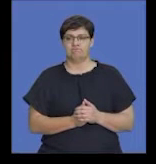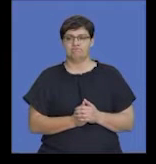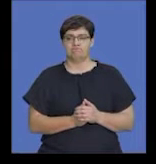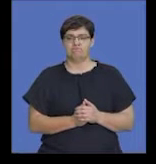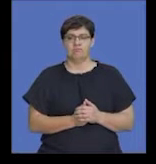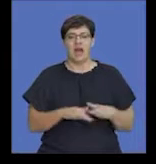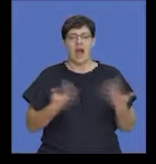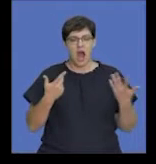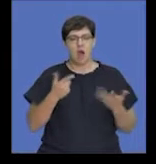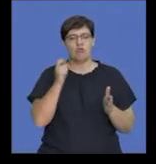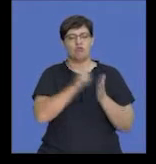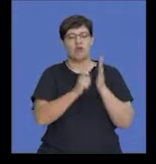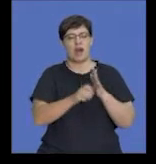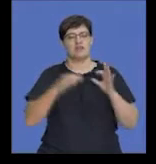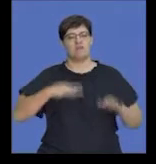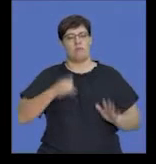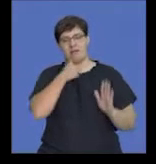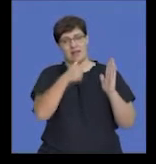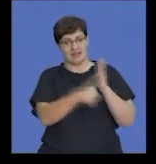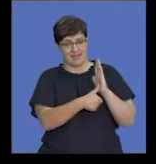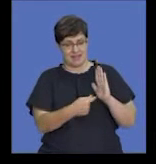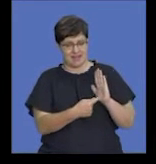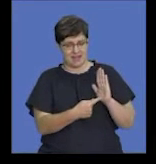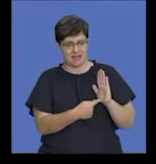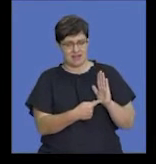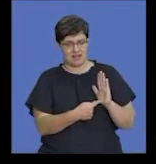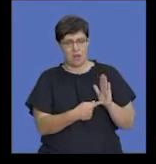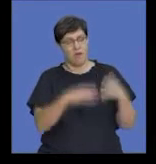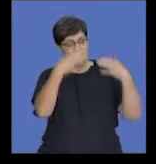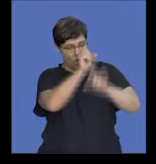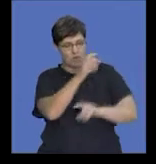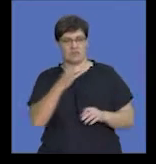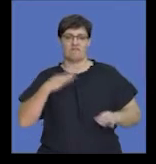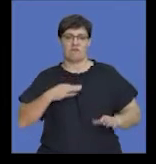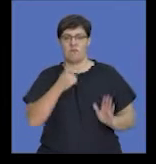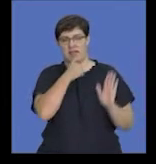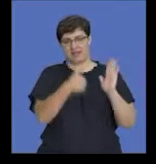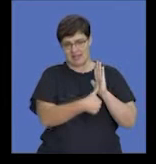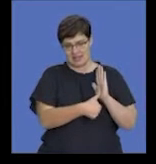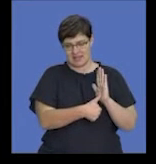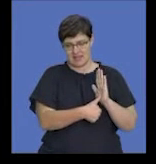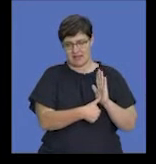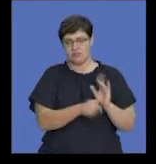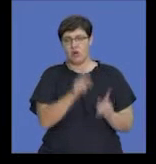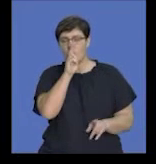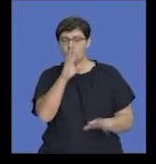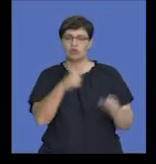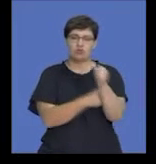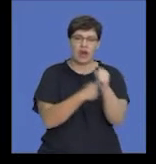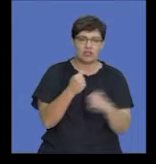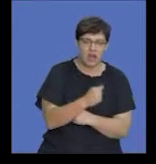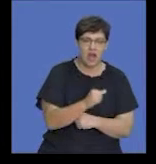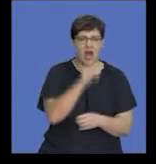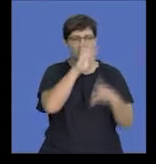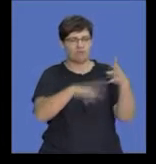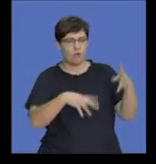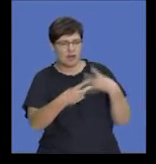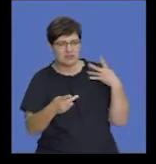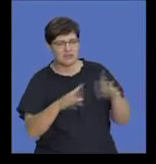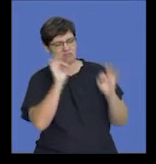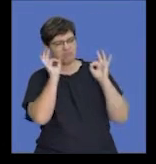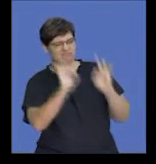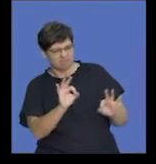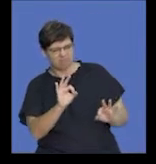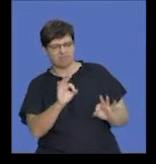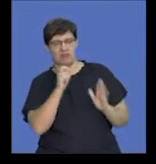Tips for writing formal letters. Our focus today is on formal letters. So we're going to look at structure and format and tips of formal letters